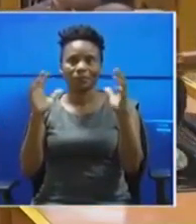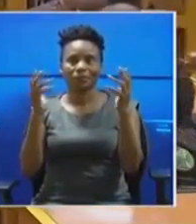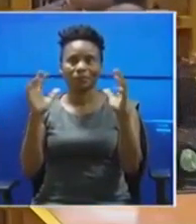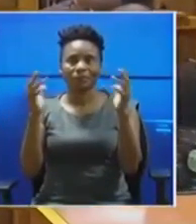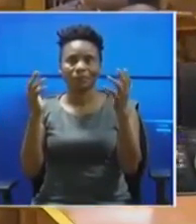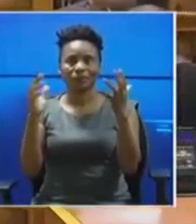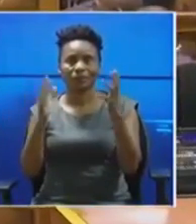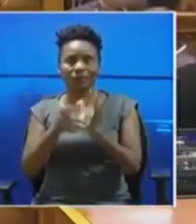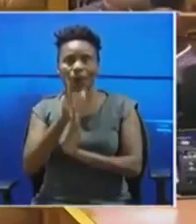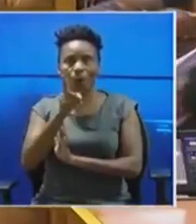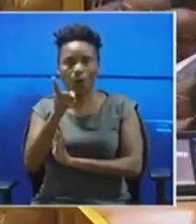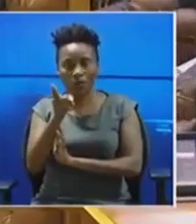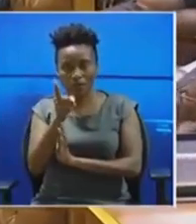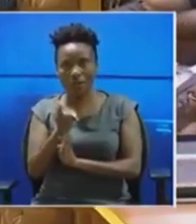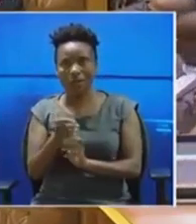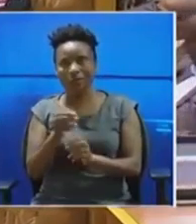Order, honorable members.